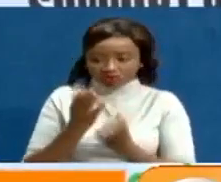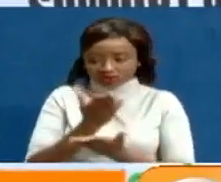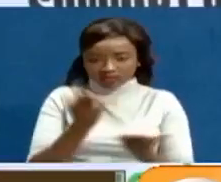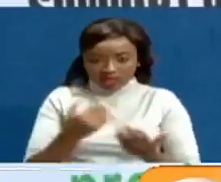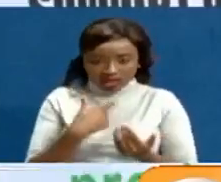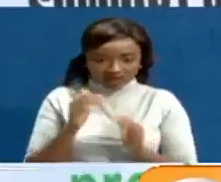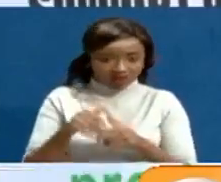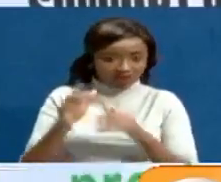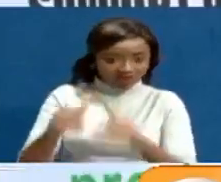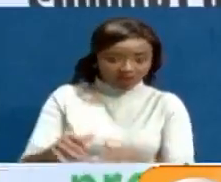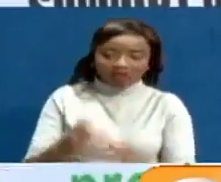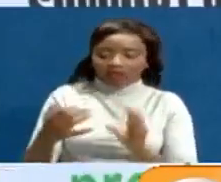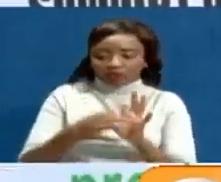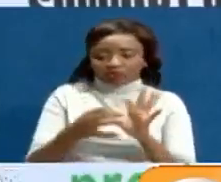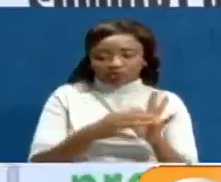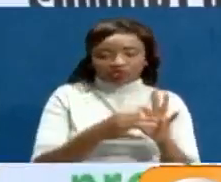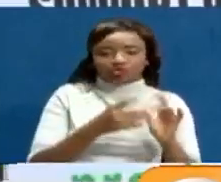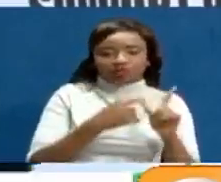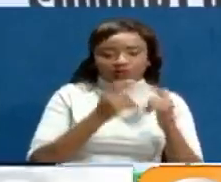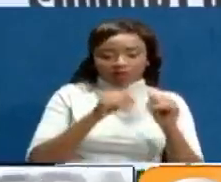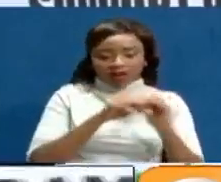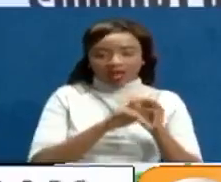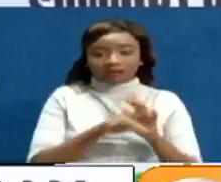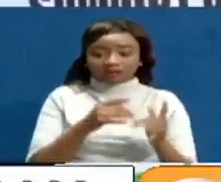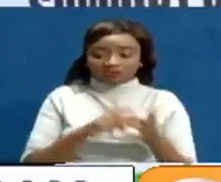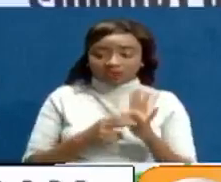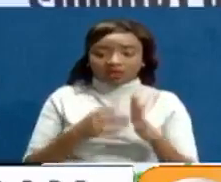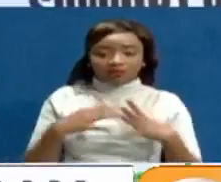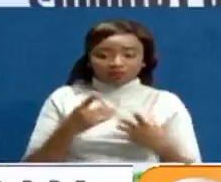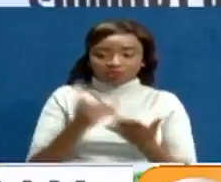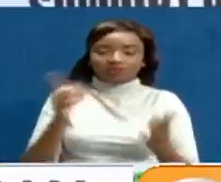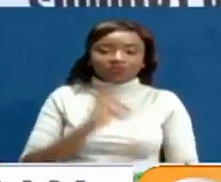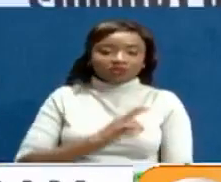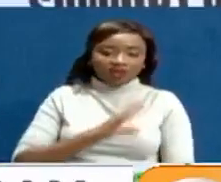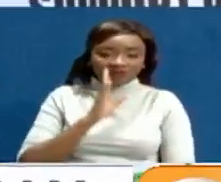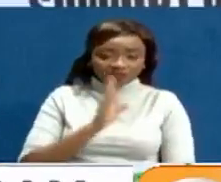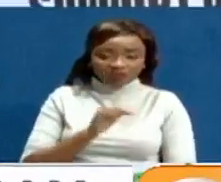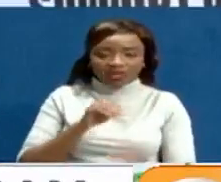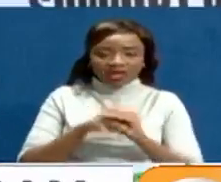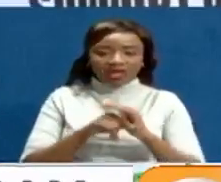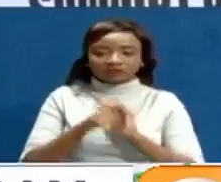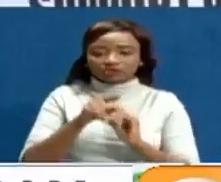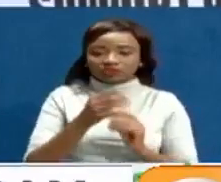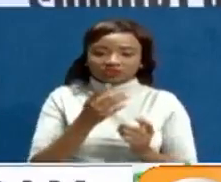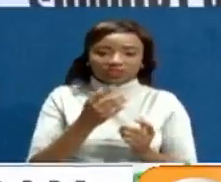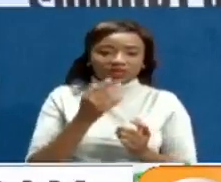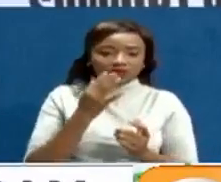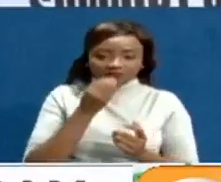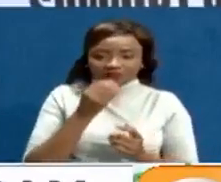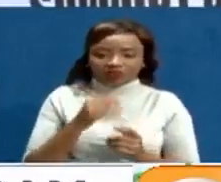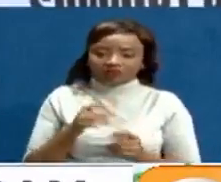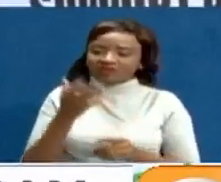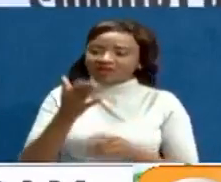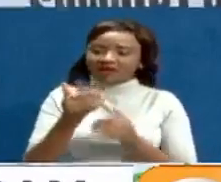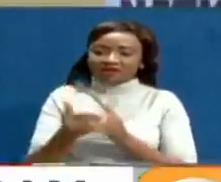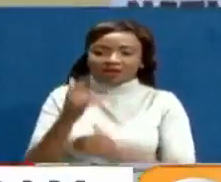and relevant value chain actors. Thus, the beneficiary producers will have access to these inputs almost at